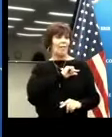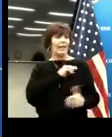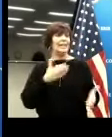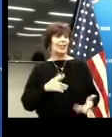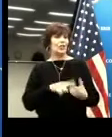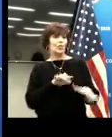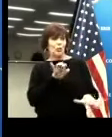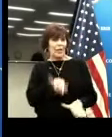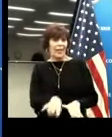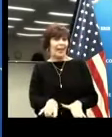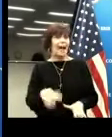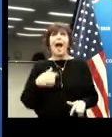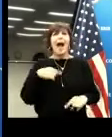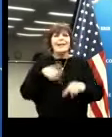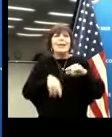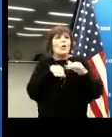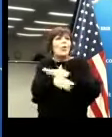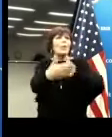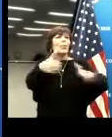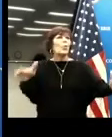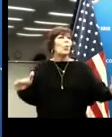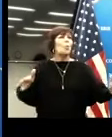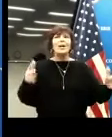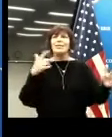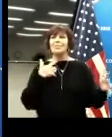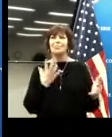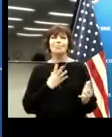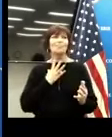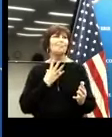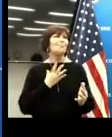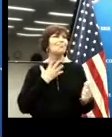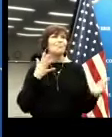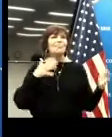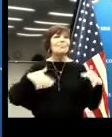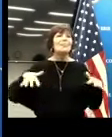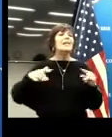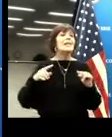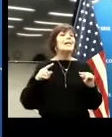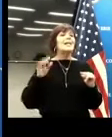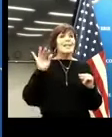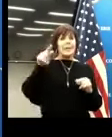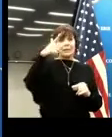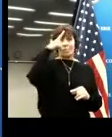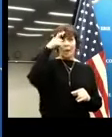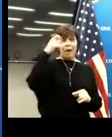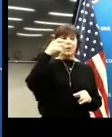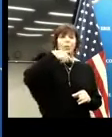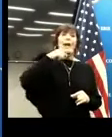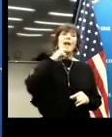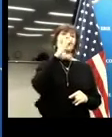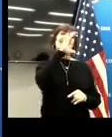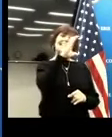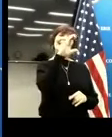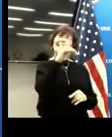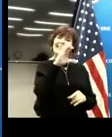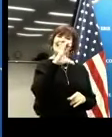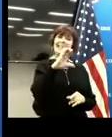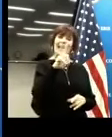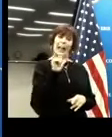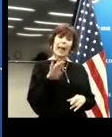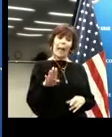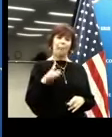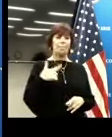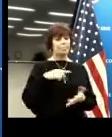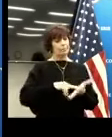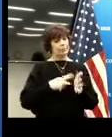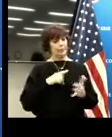that. I can't go in the room, got biometric entry ports. And that's because we're a CDC lab, which means we have to meet